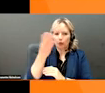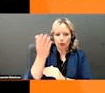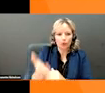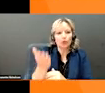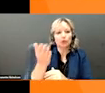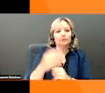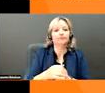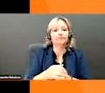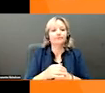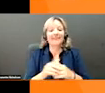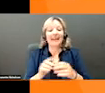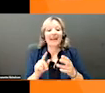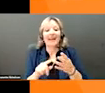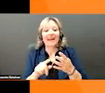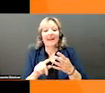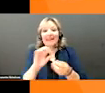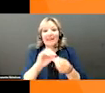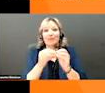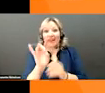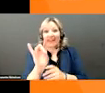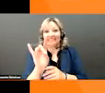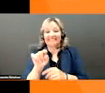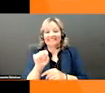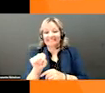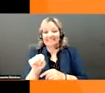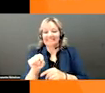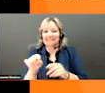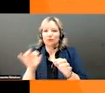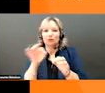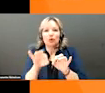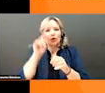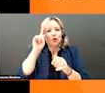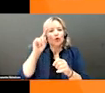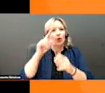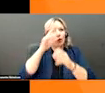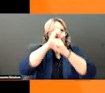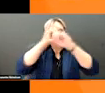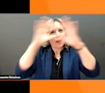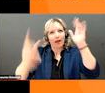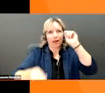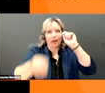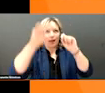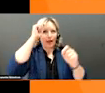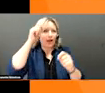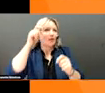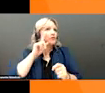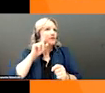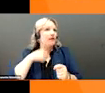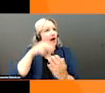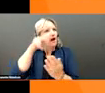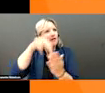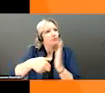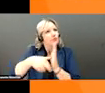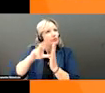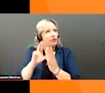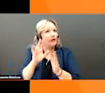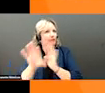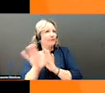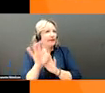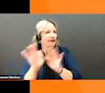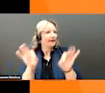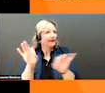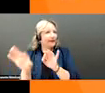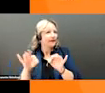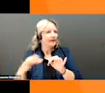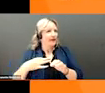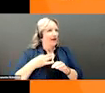seeing, hundreds, maybe thousands of applications. And it's a very repetitive process too. So you need to